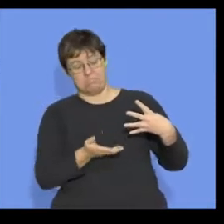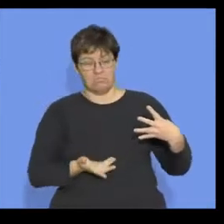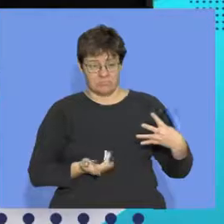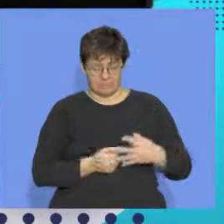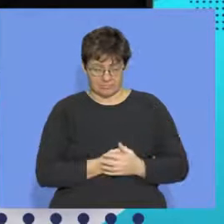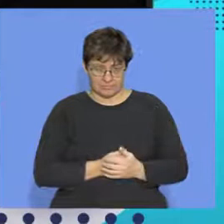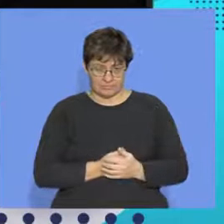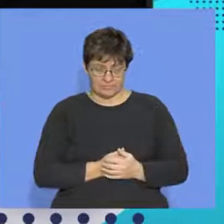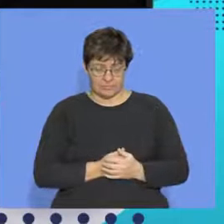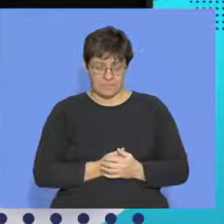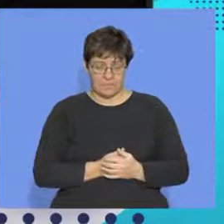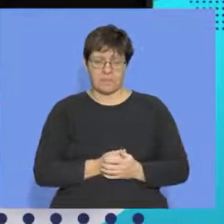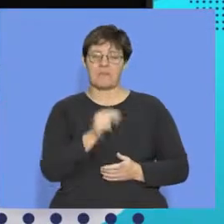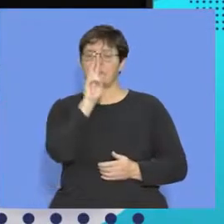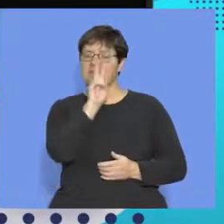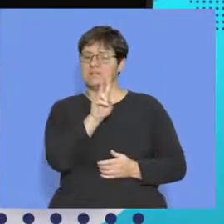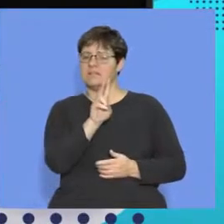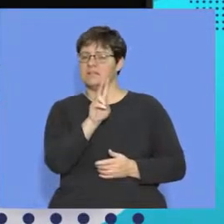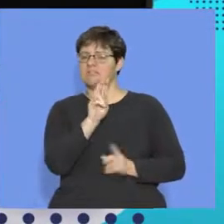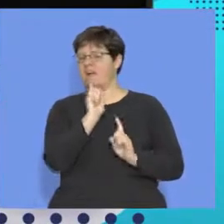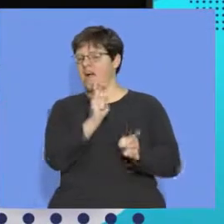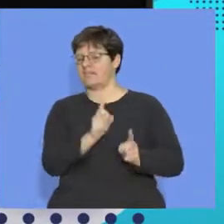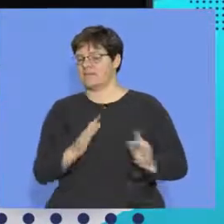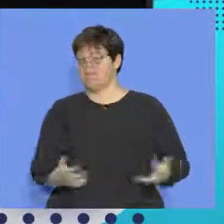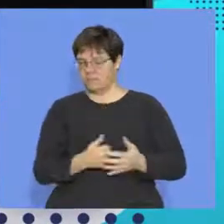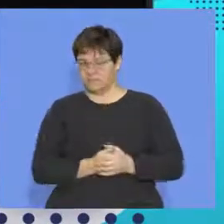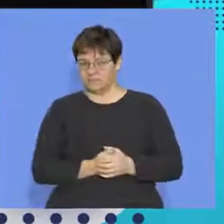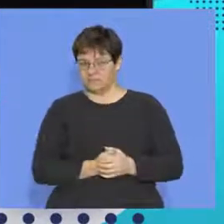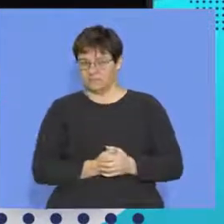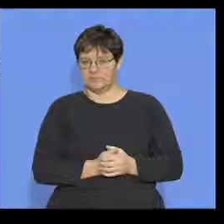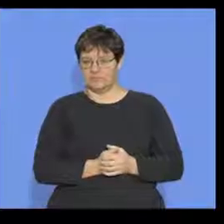Fantastic. Let's see how we can tackle this.